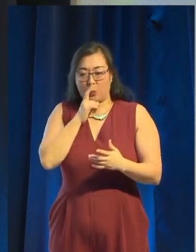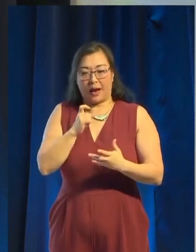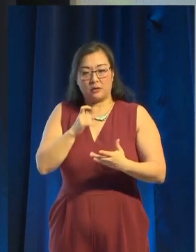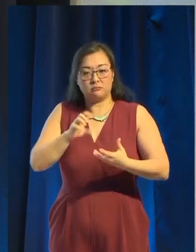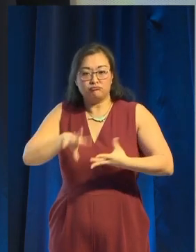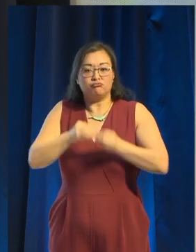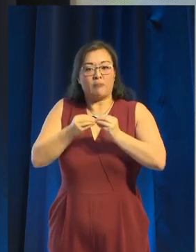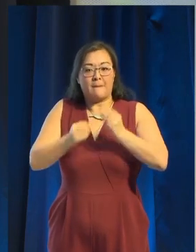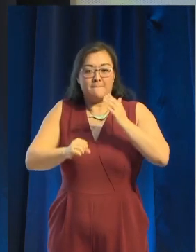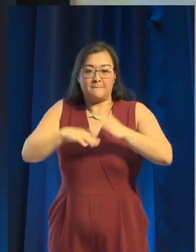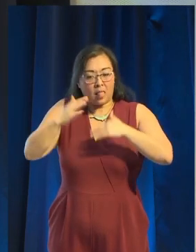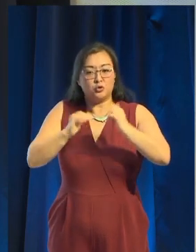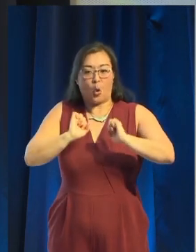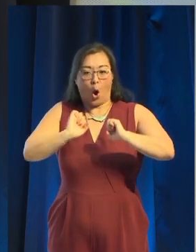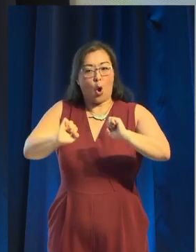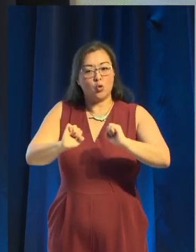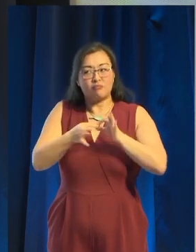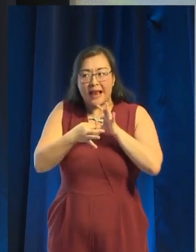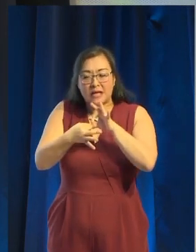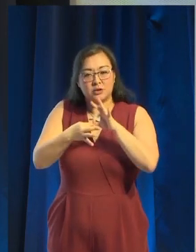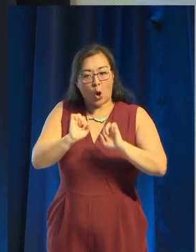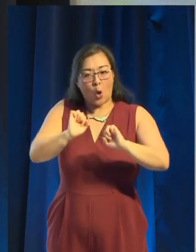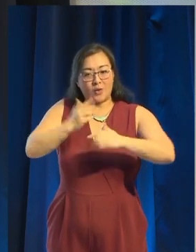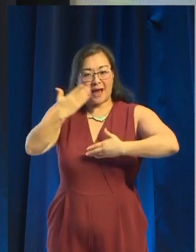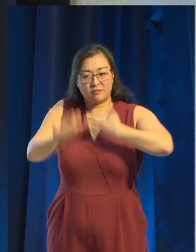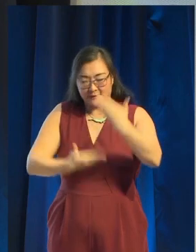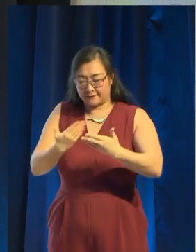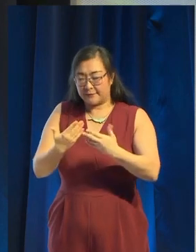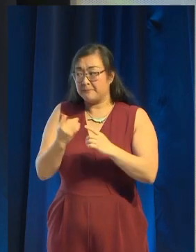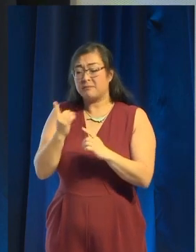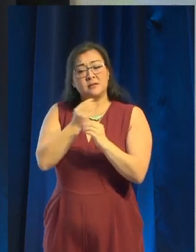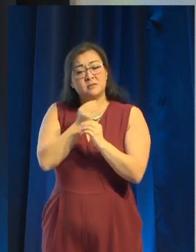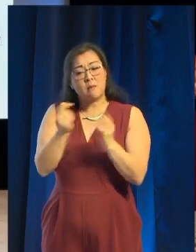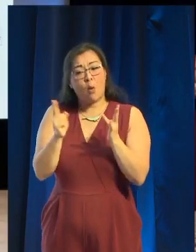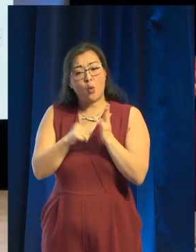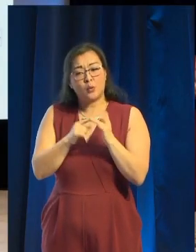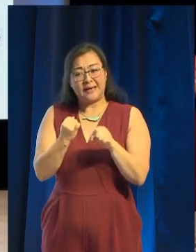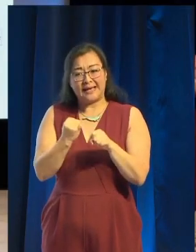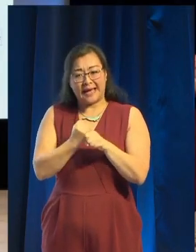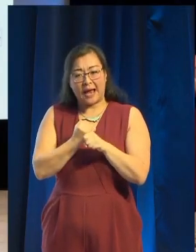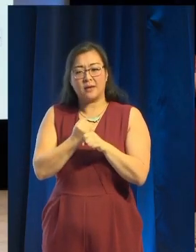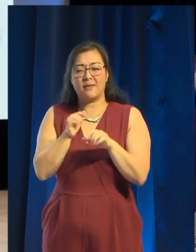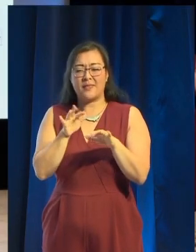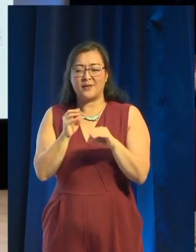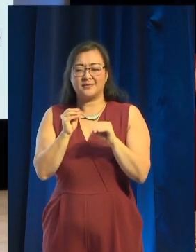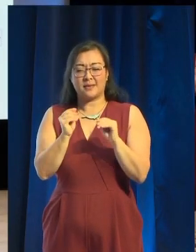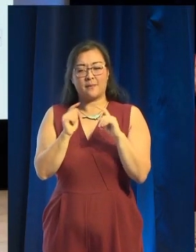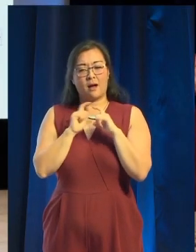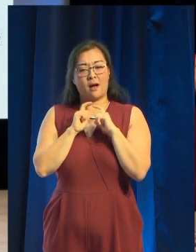And in some Otome games, there is also a class system to define the player